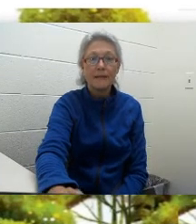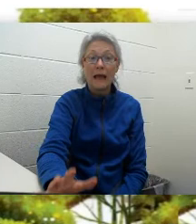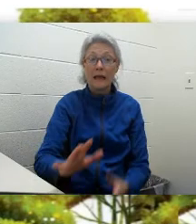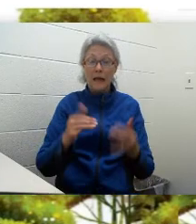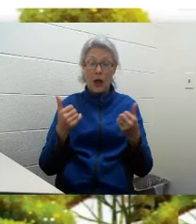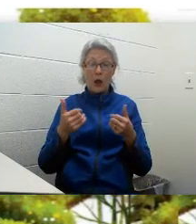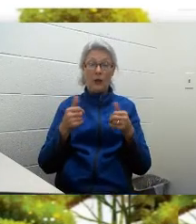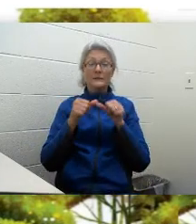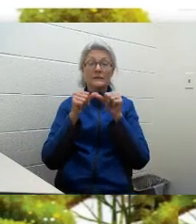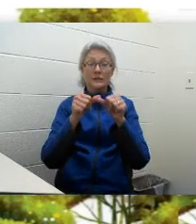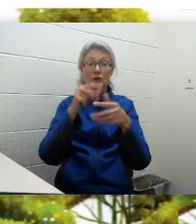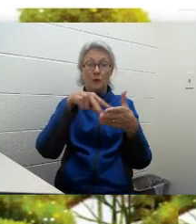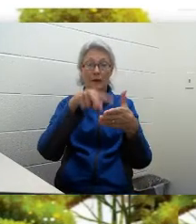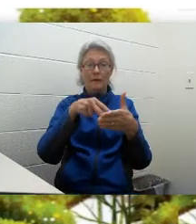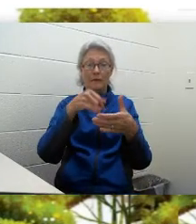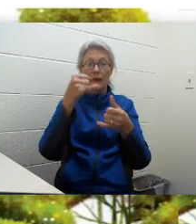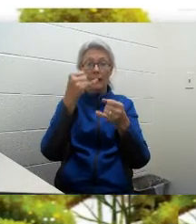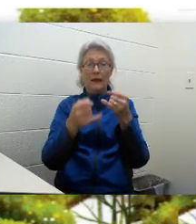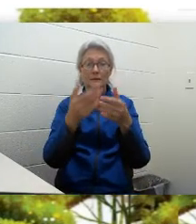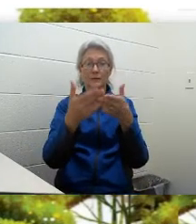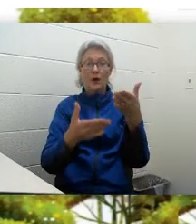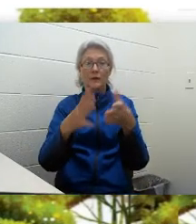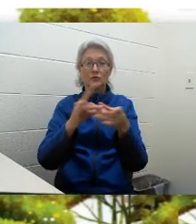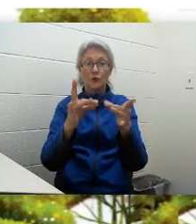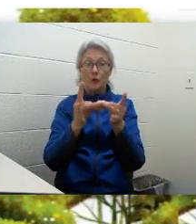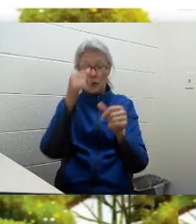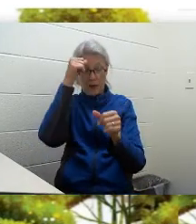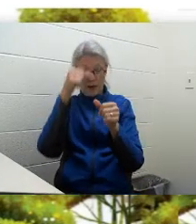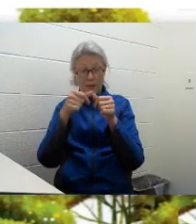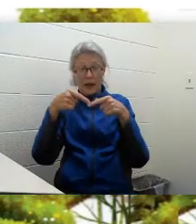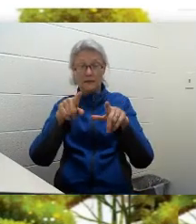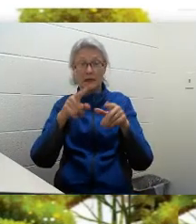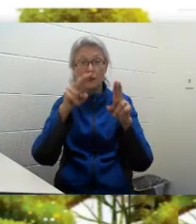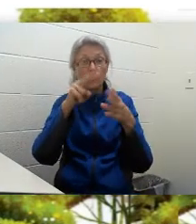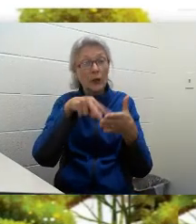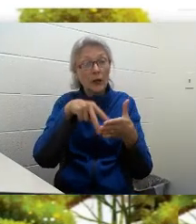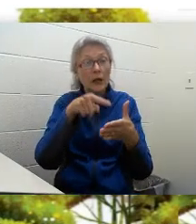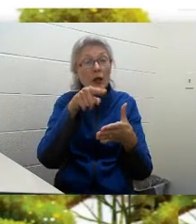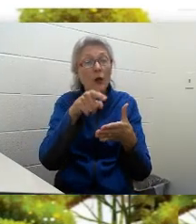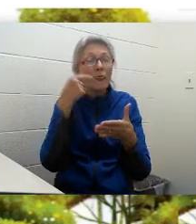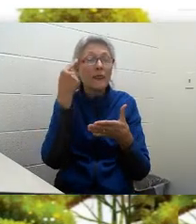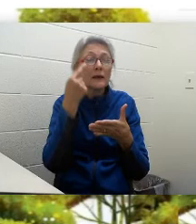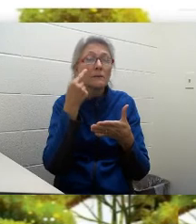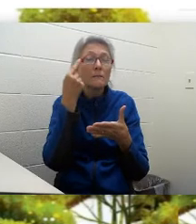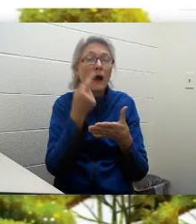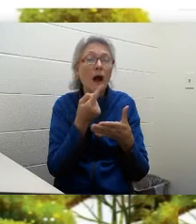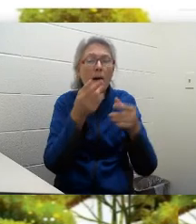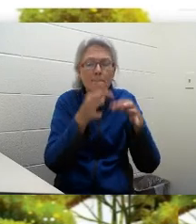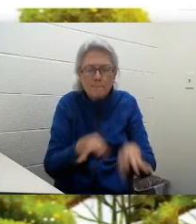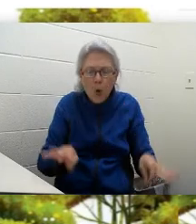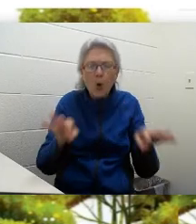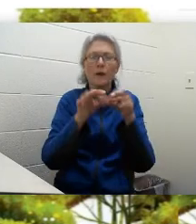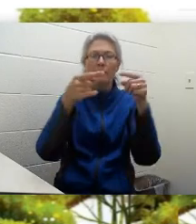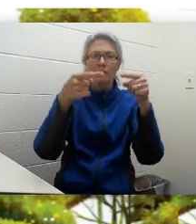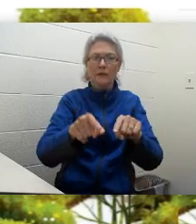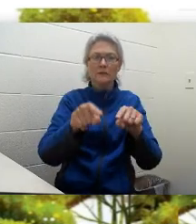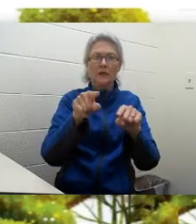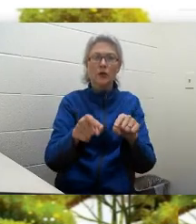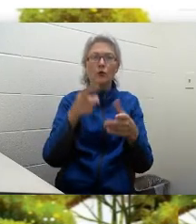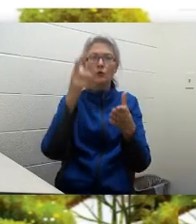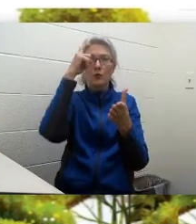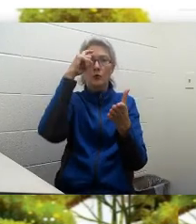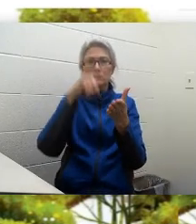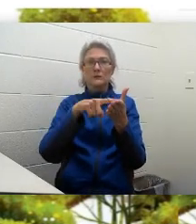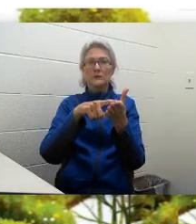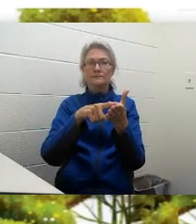Now let's read the last half of our story. Remember, as I am reading, I would like you to think about key events that you find along the